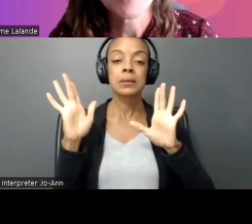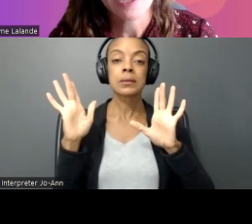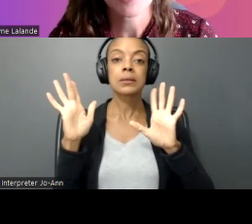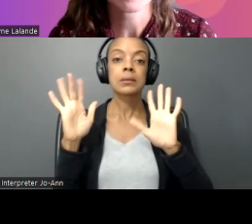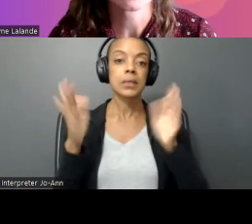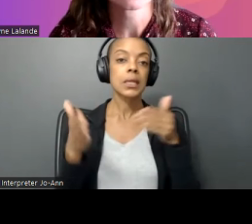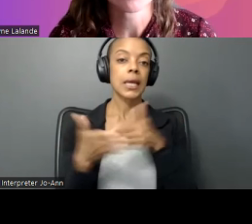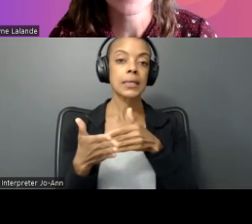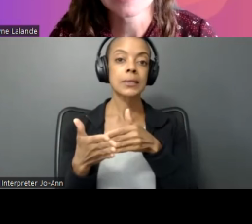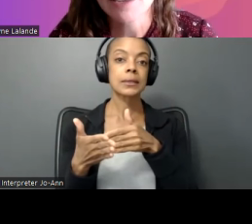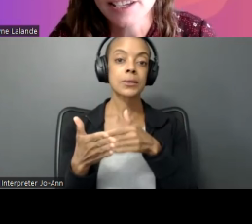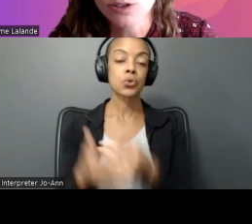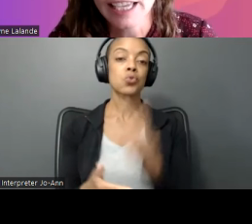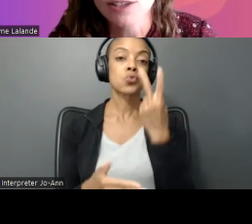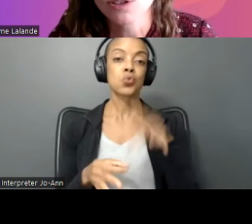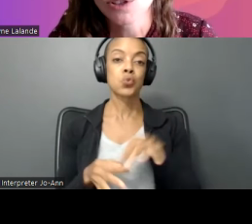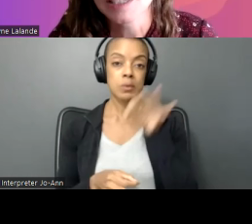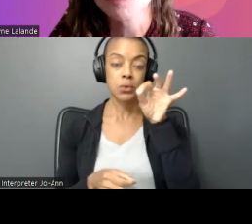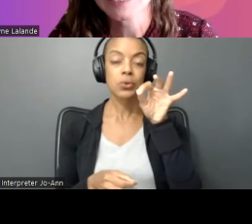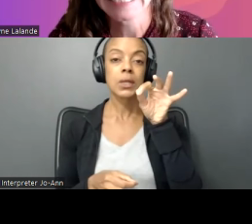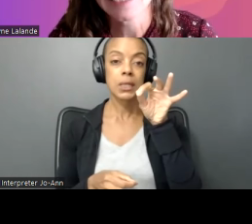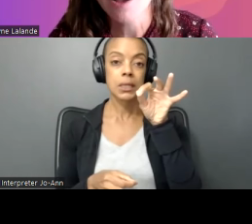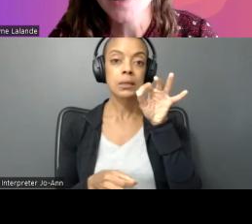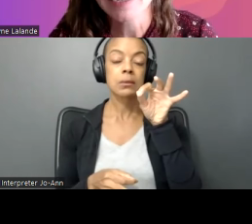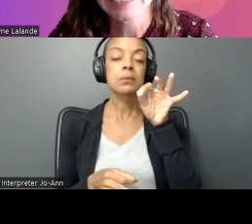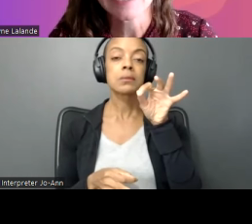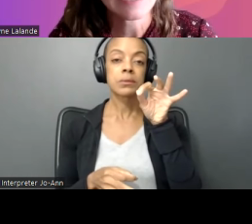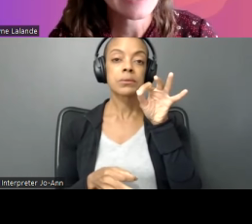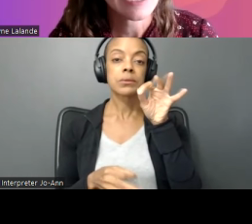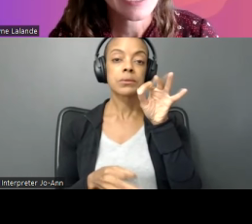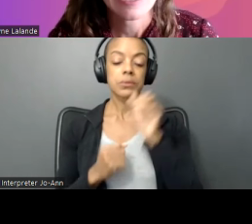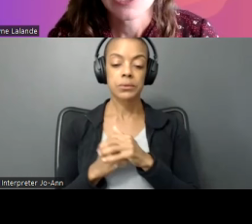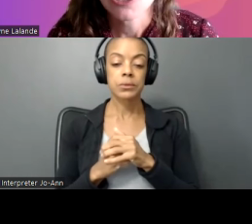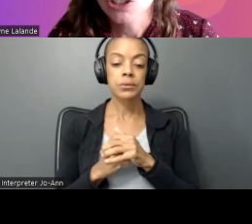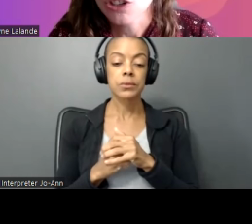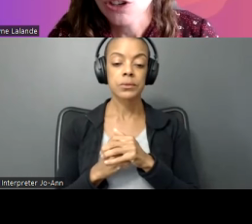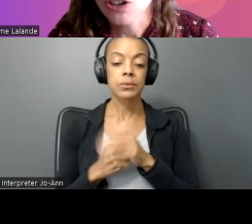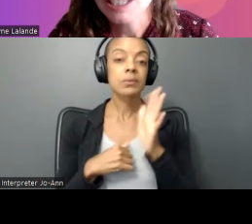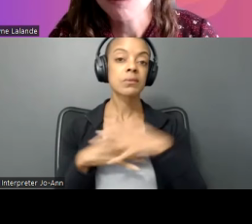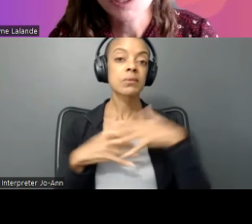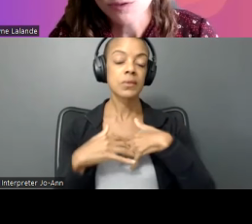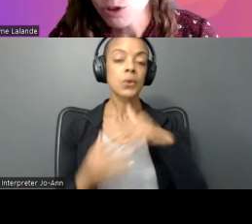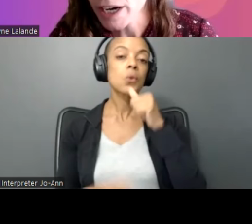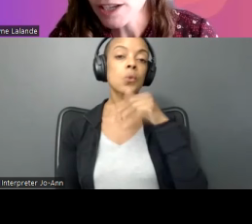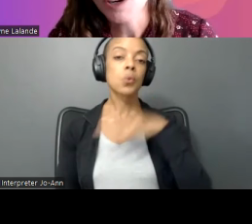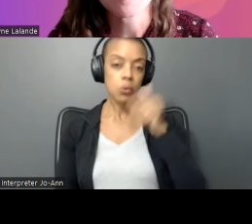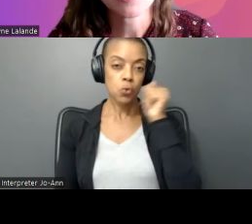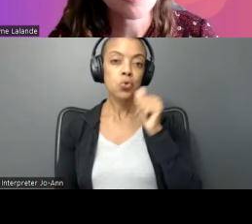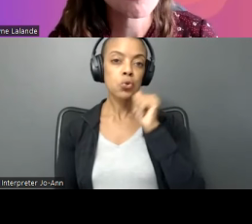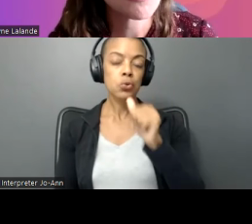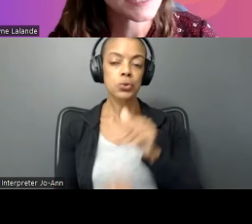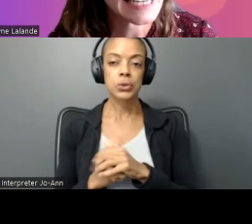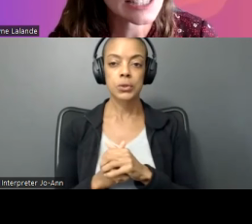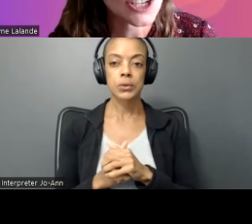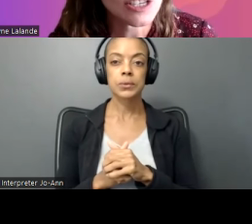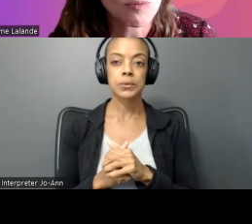against two-spirited and Indigenous women and girls.